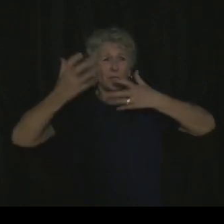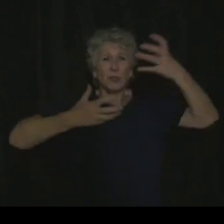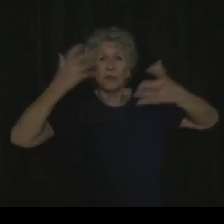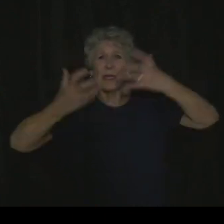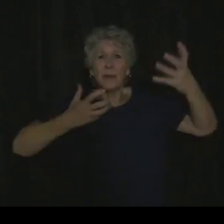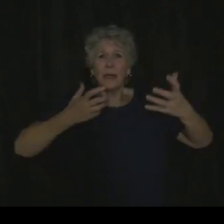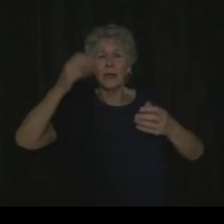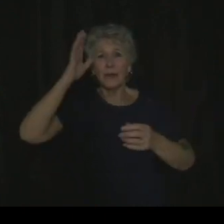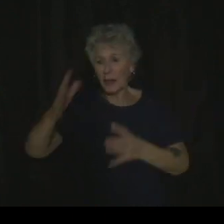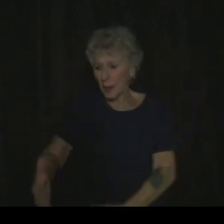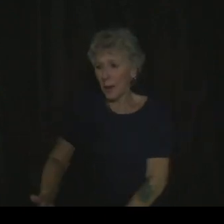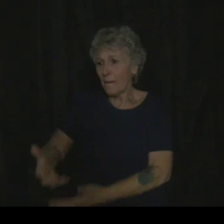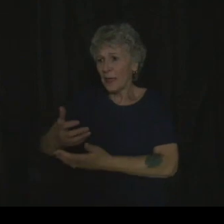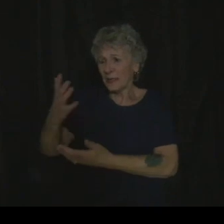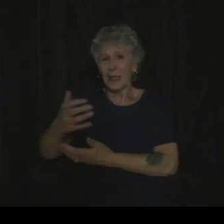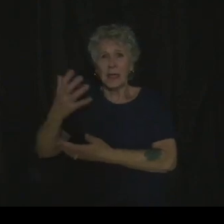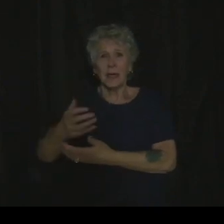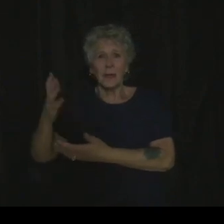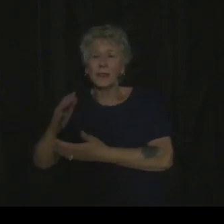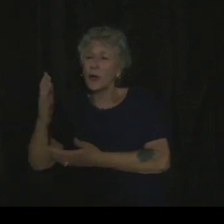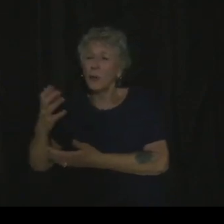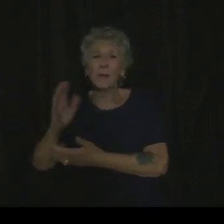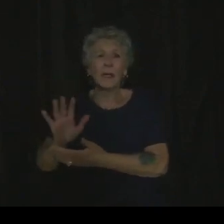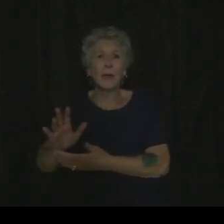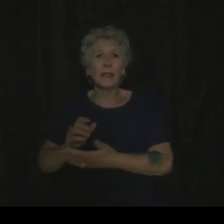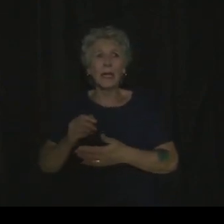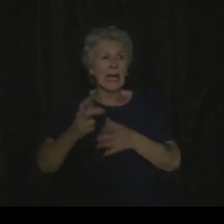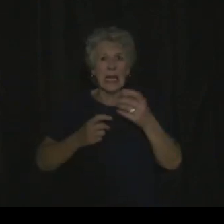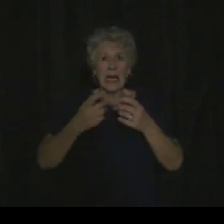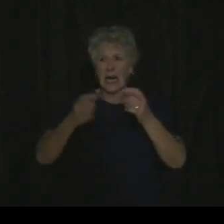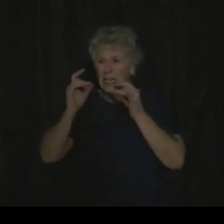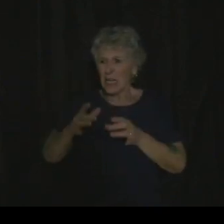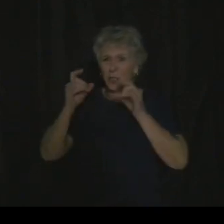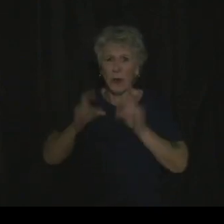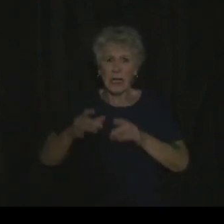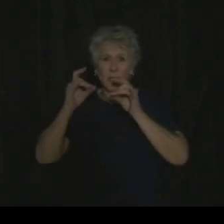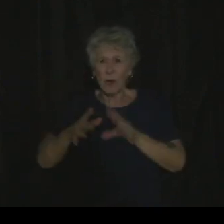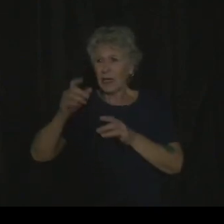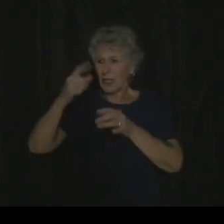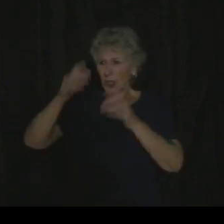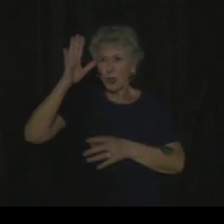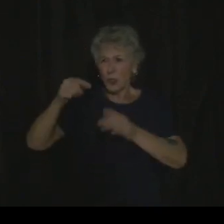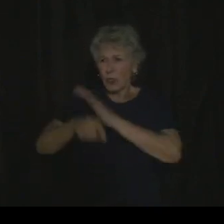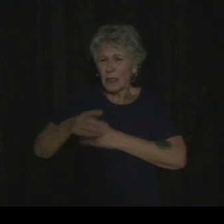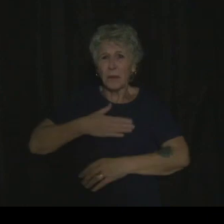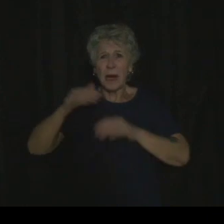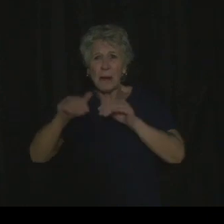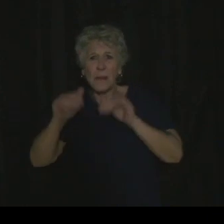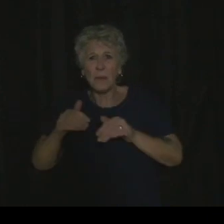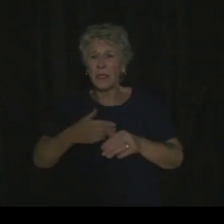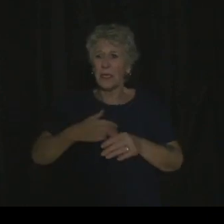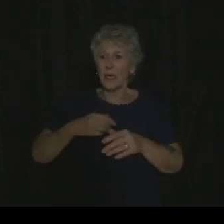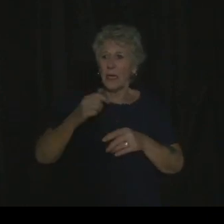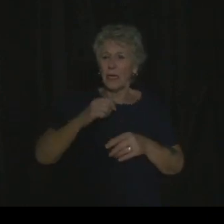and tried to console him, and he was kicking and screaming and biting and telling him that he hated him and he didn't want anything to do with him. And